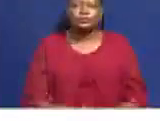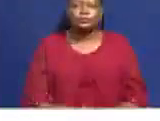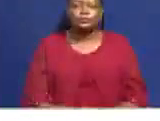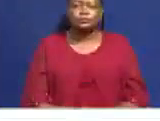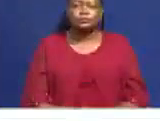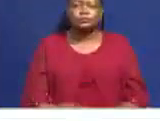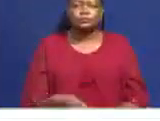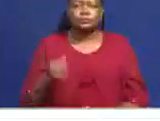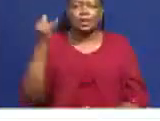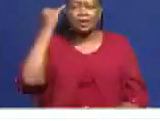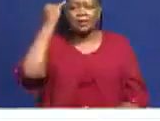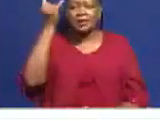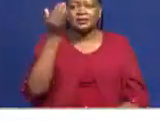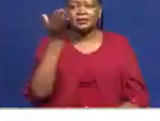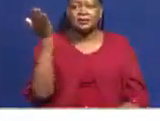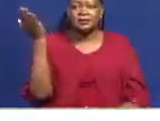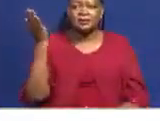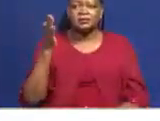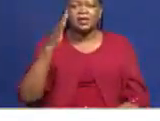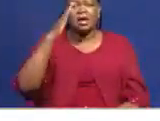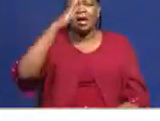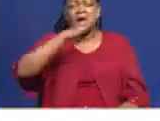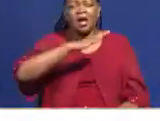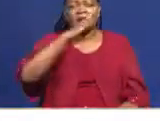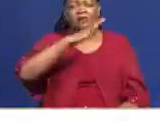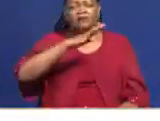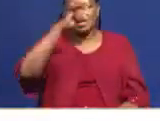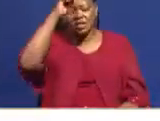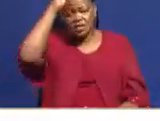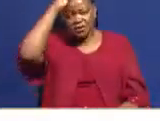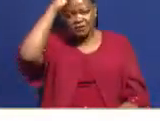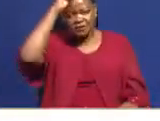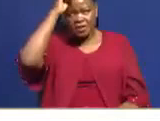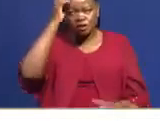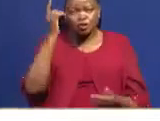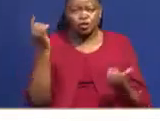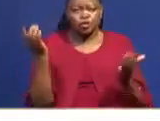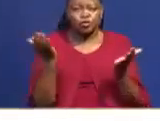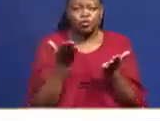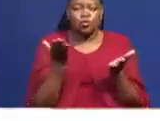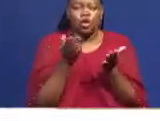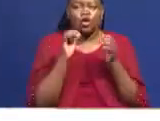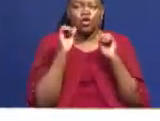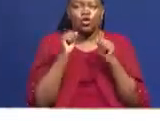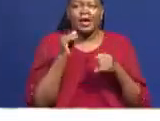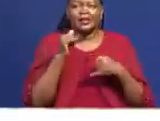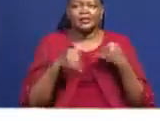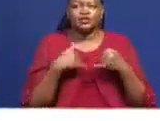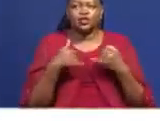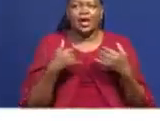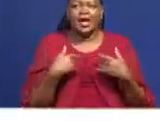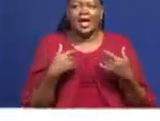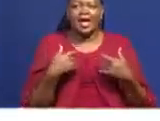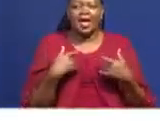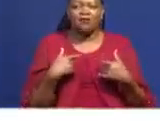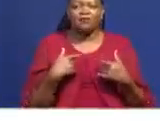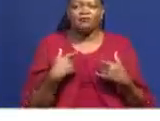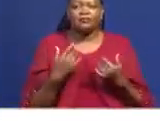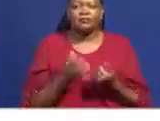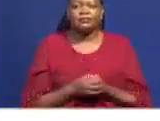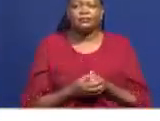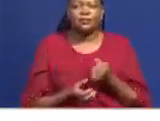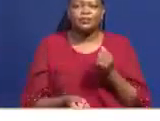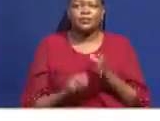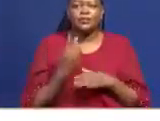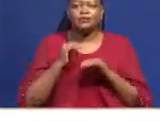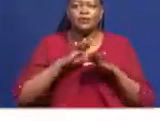Picture this, an afternoon in a rural setup where you can enjoy the product of